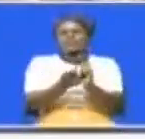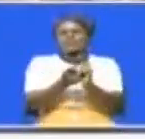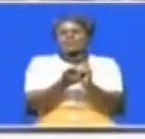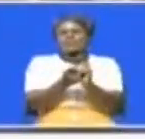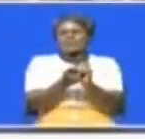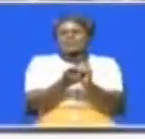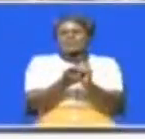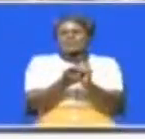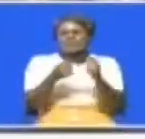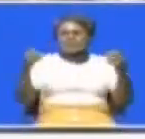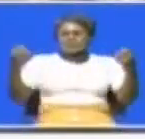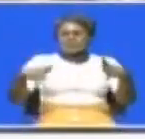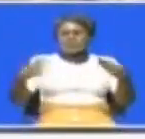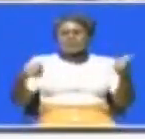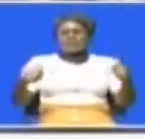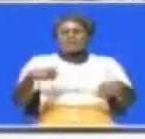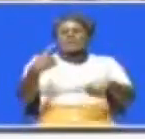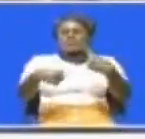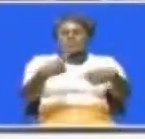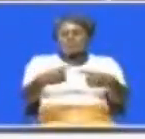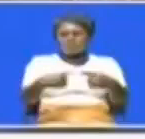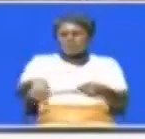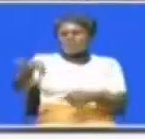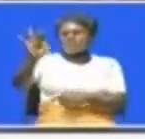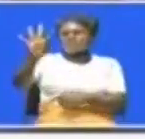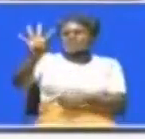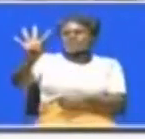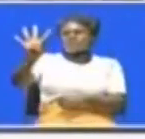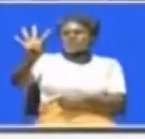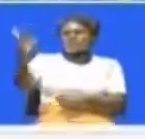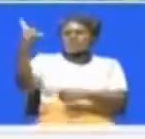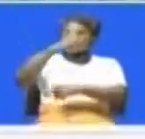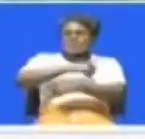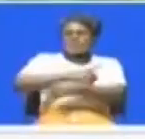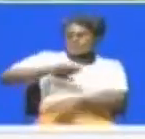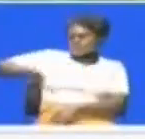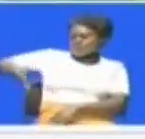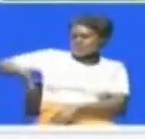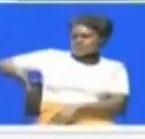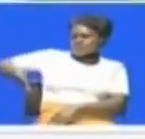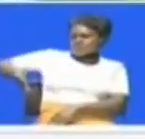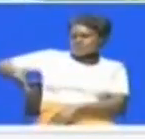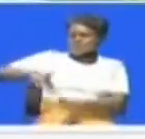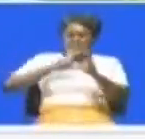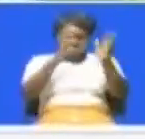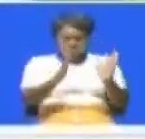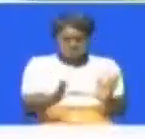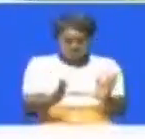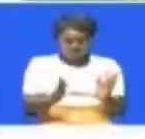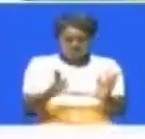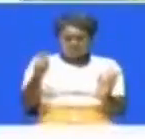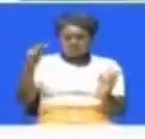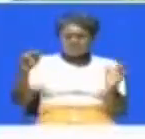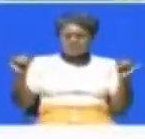uncertainty over the repeat poll continues with 34 days to go. Rita Tinina, KTN News.